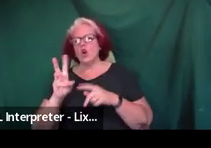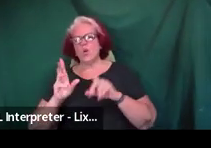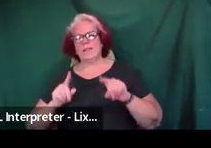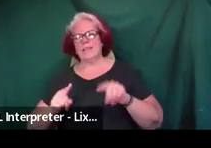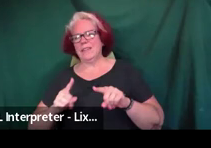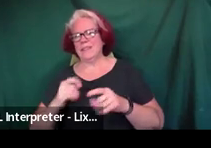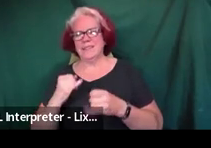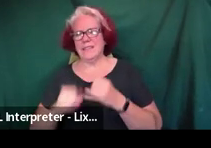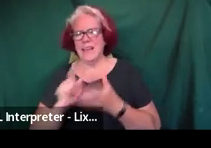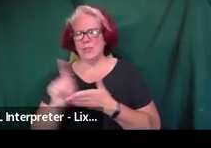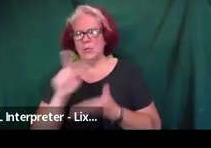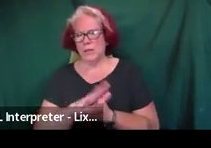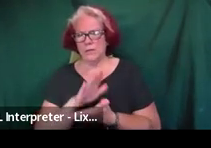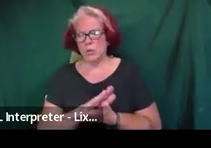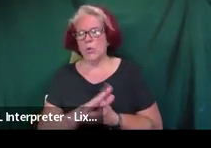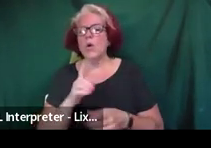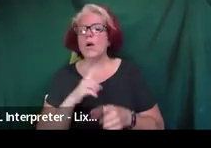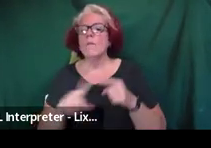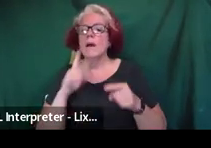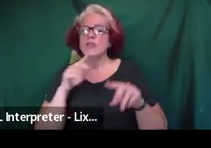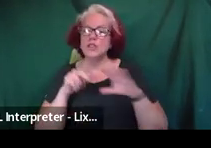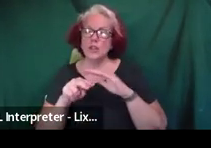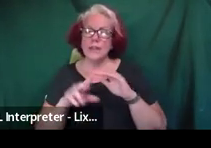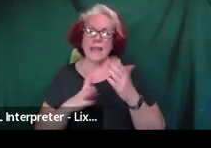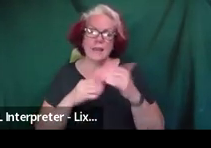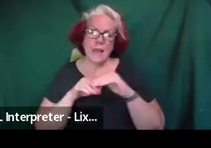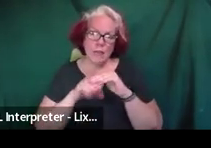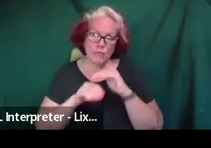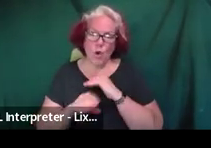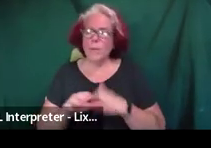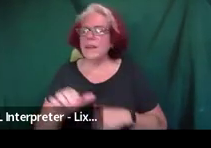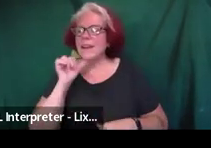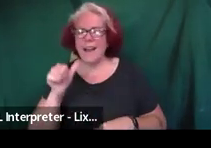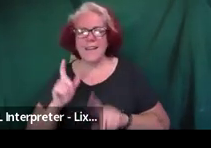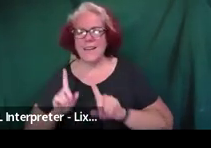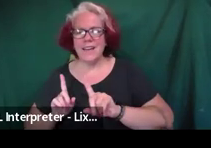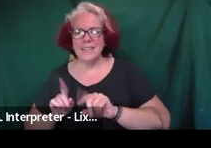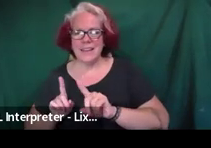Michelle clarified that she's looking at enrollment, not attendance on the last day of school.